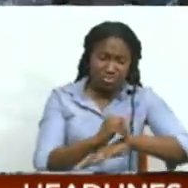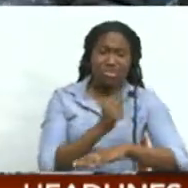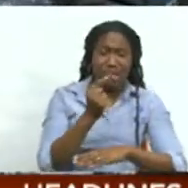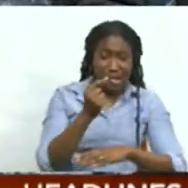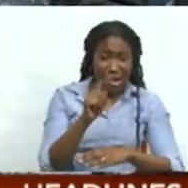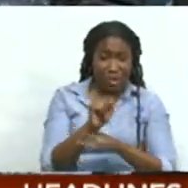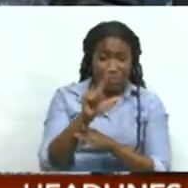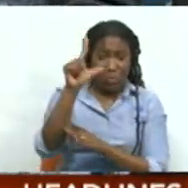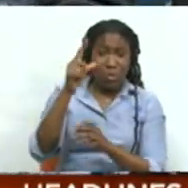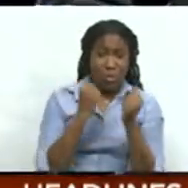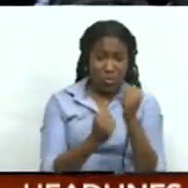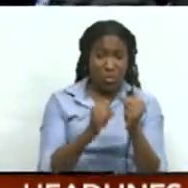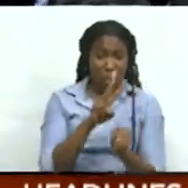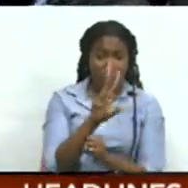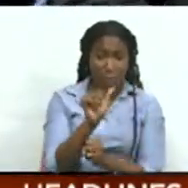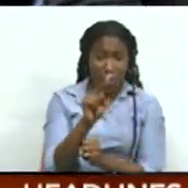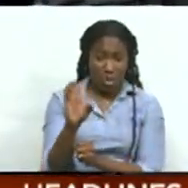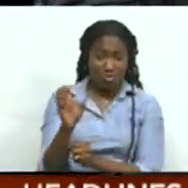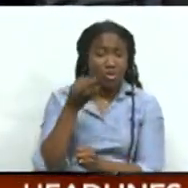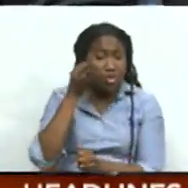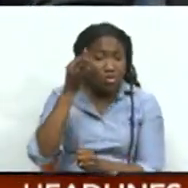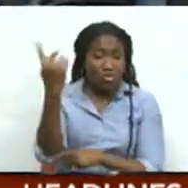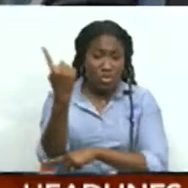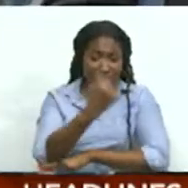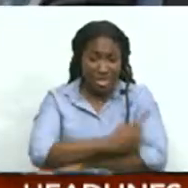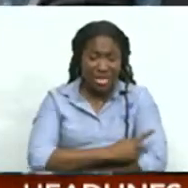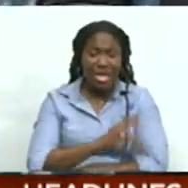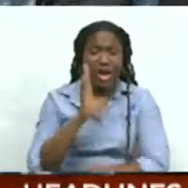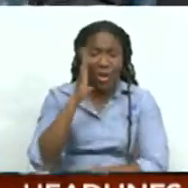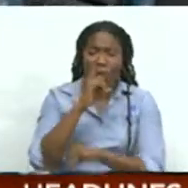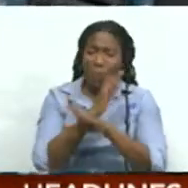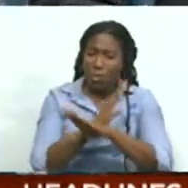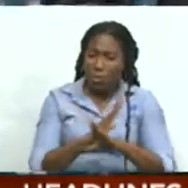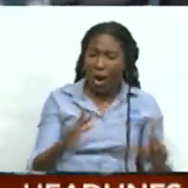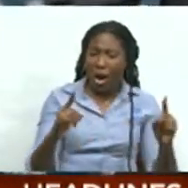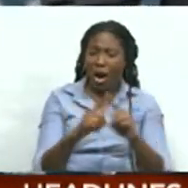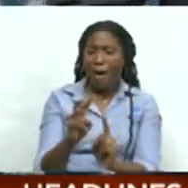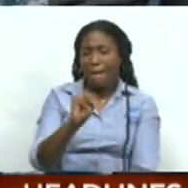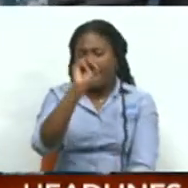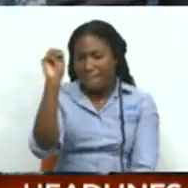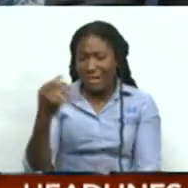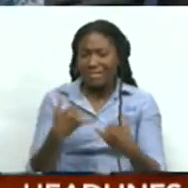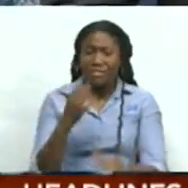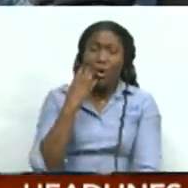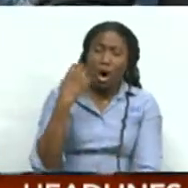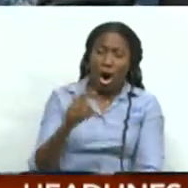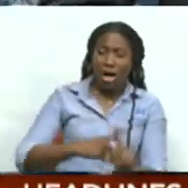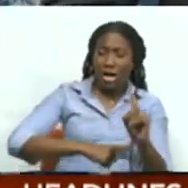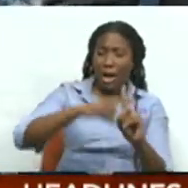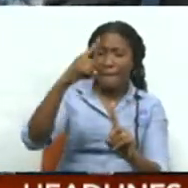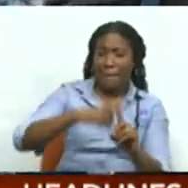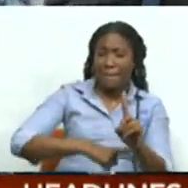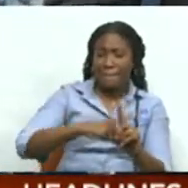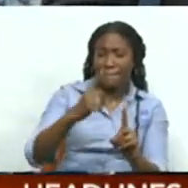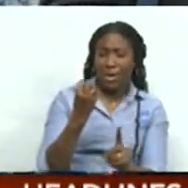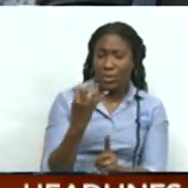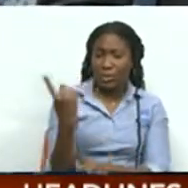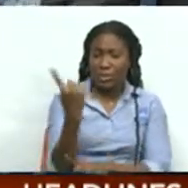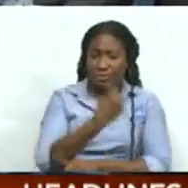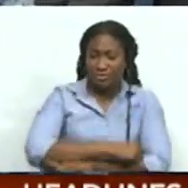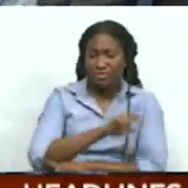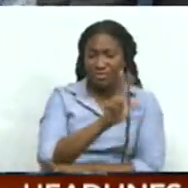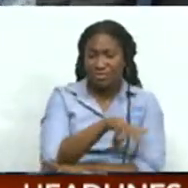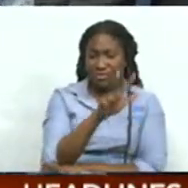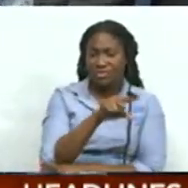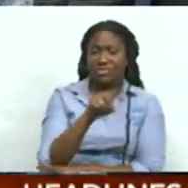next 5 days, things remain generally settled through Monday. It's still going to be quite hot, maximum high temperatures for the next couple of days between 33 and